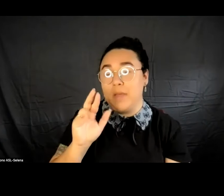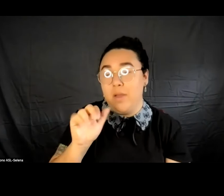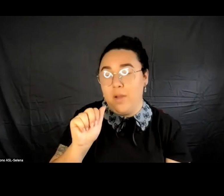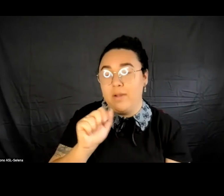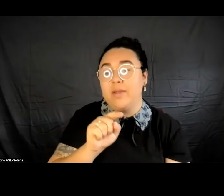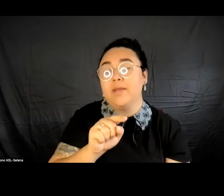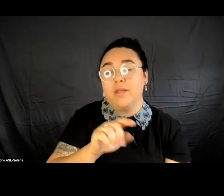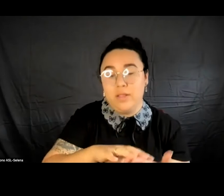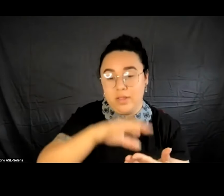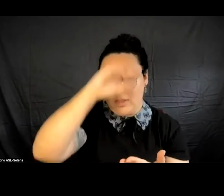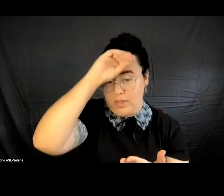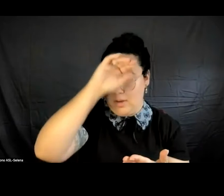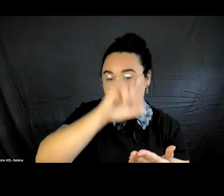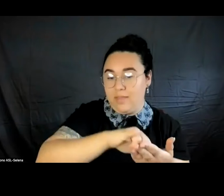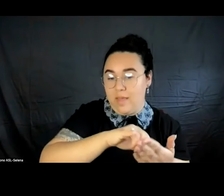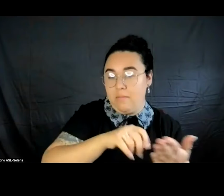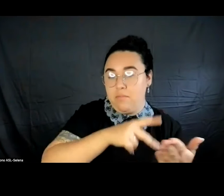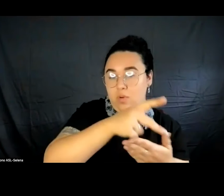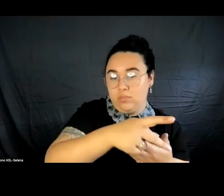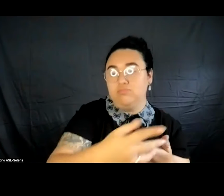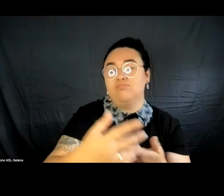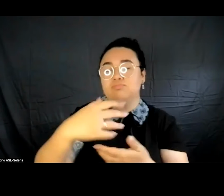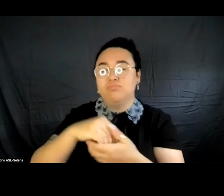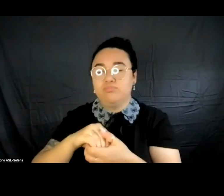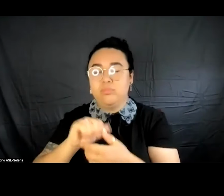learning that to include it in your application.